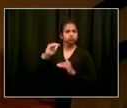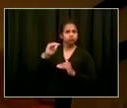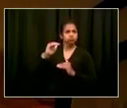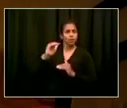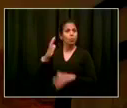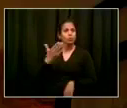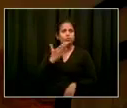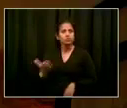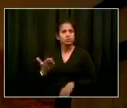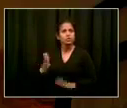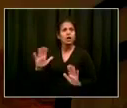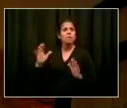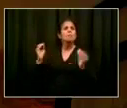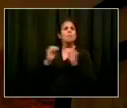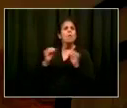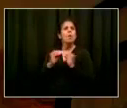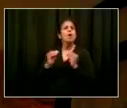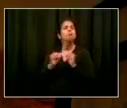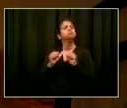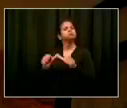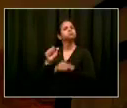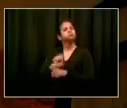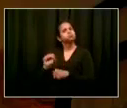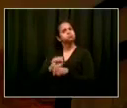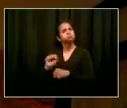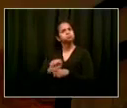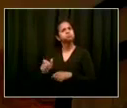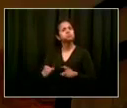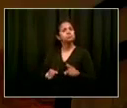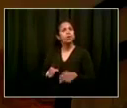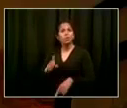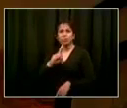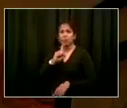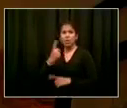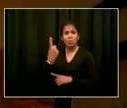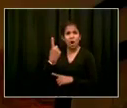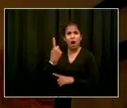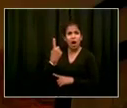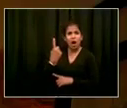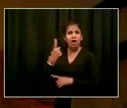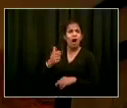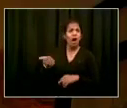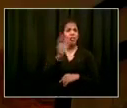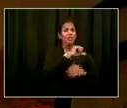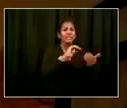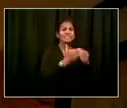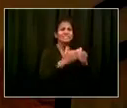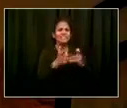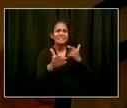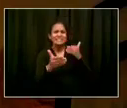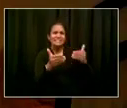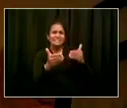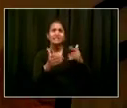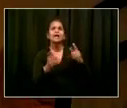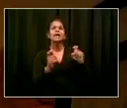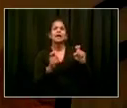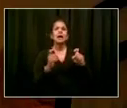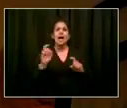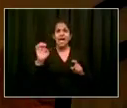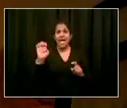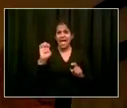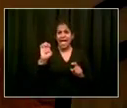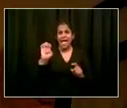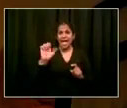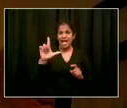percentage points behind us. And I actually think it's worth noting that as of yesterday, we are now ahead of Chicago, which was 4 to 6 percentage points ahead of us this